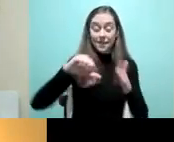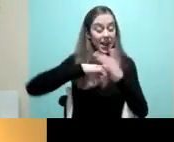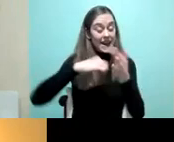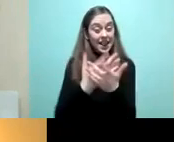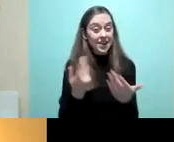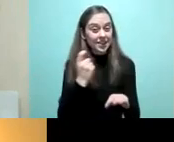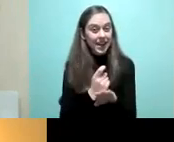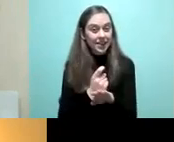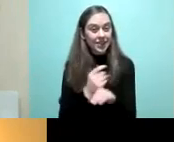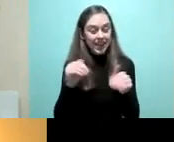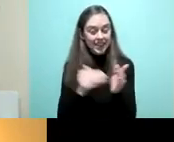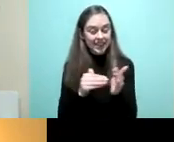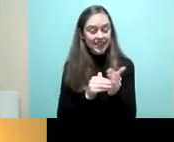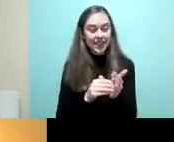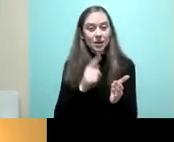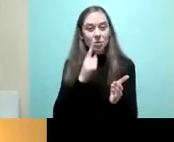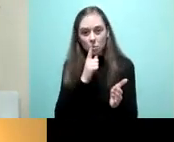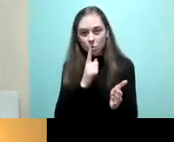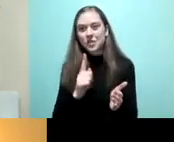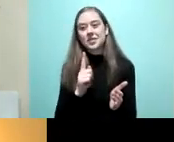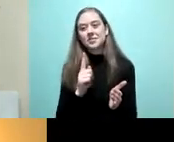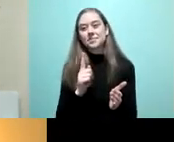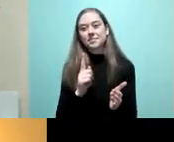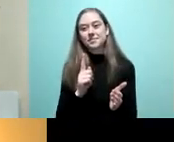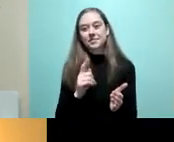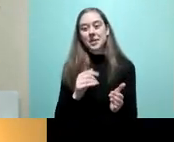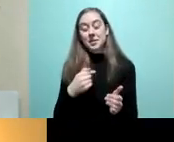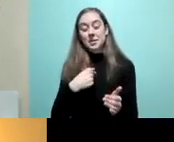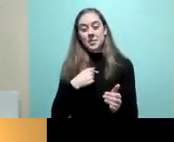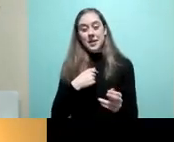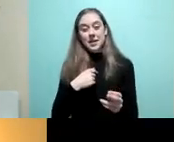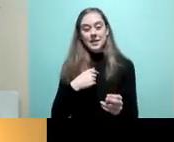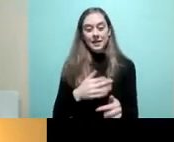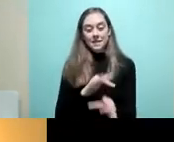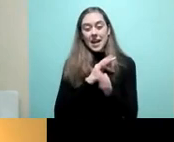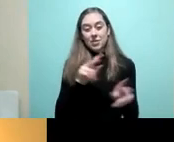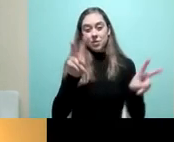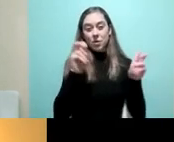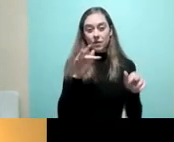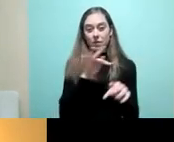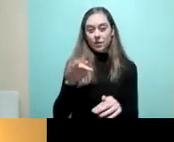and but it's not in as my favorite quote from Samuel Beckett.